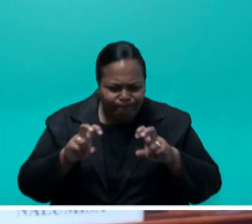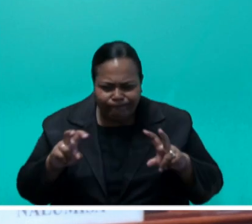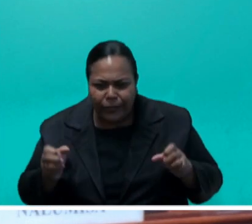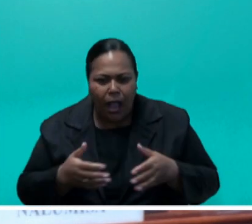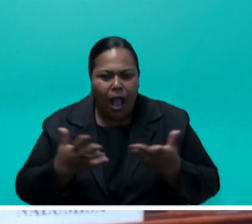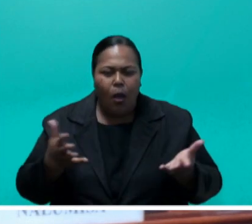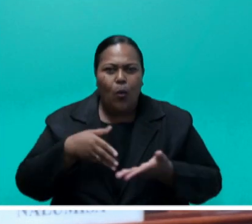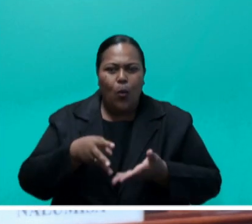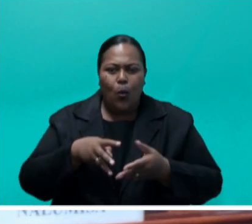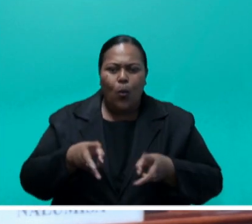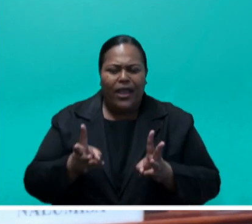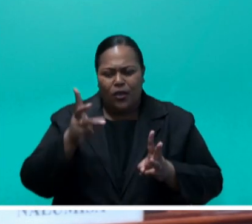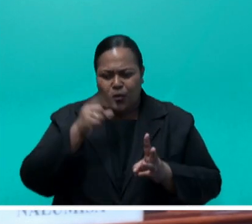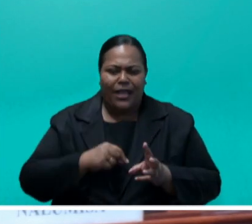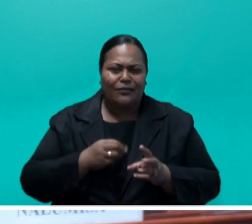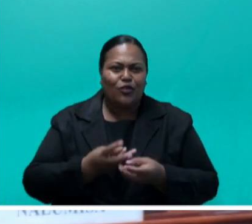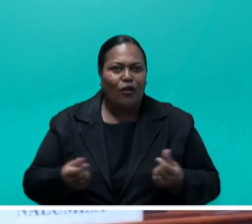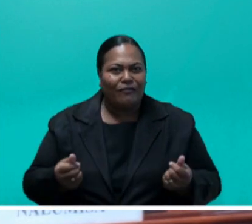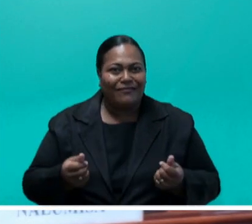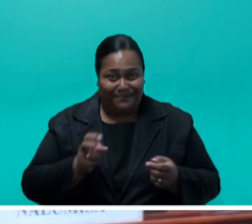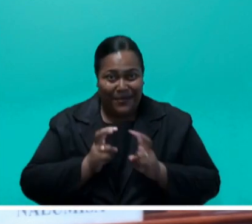these gaps.